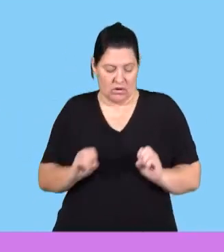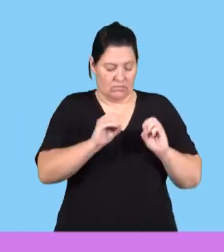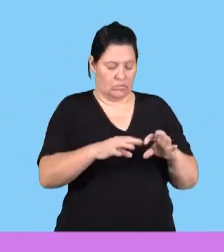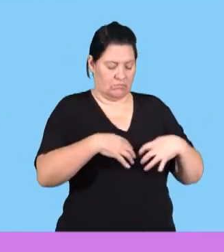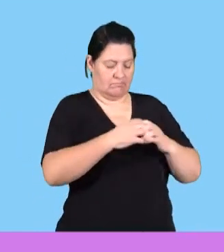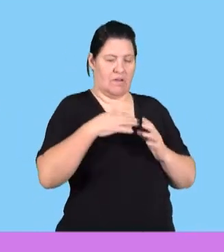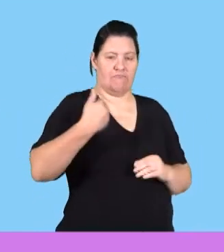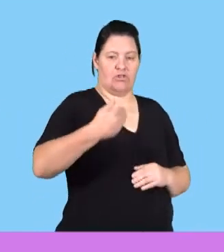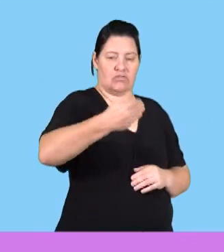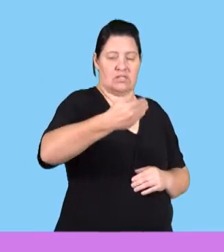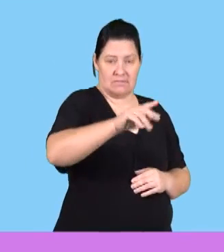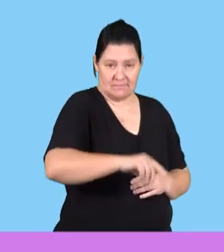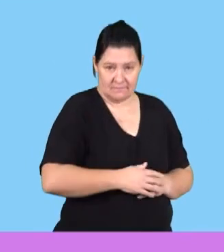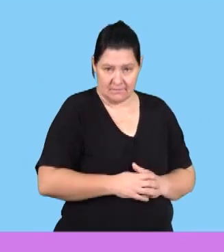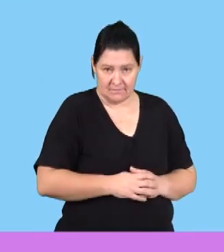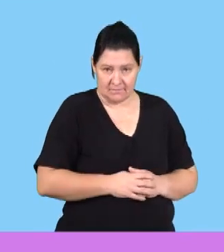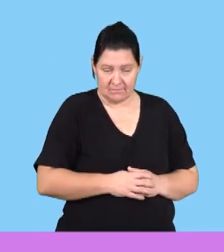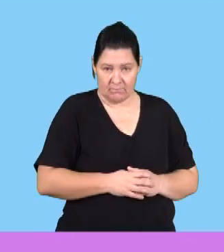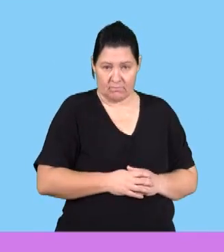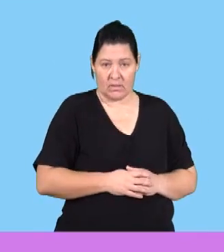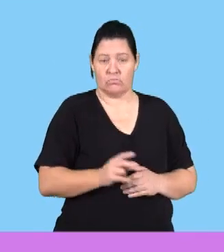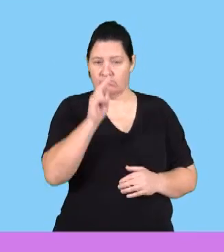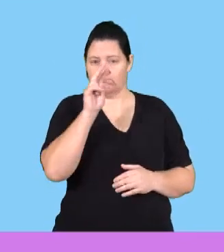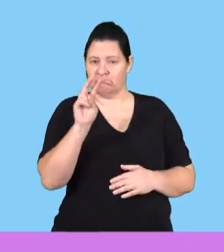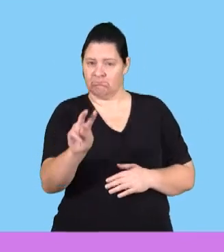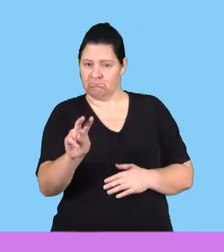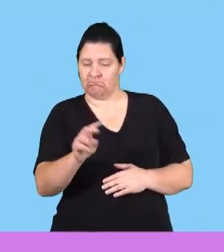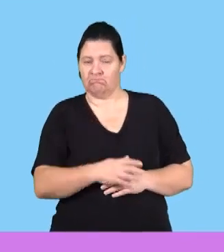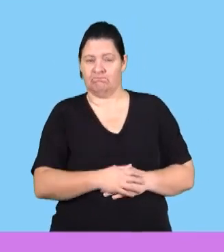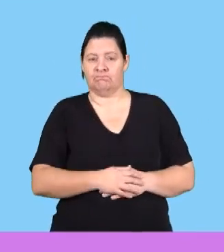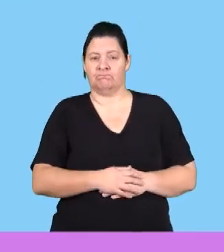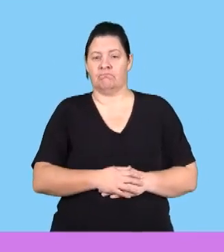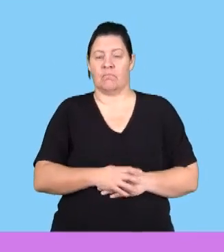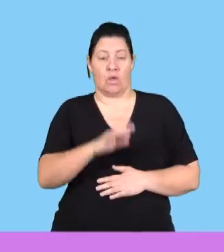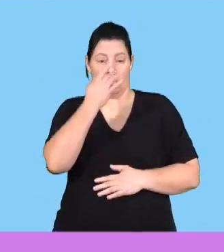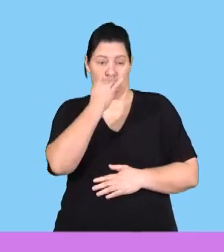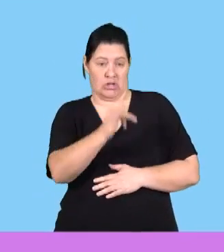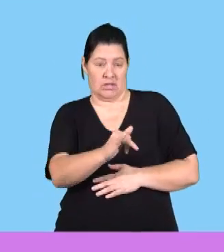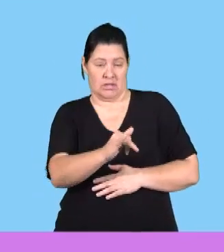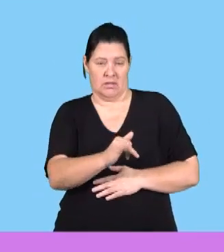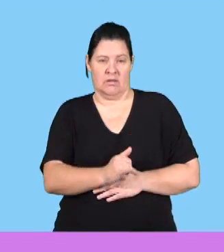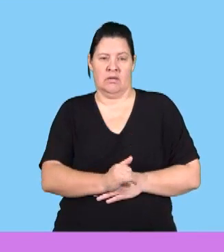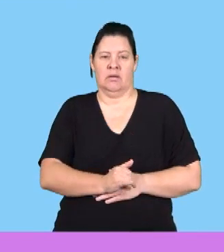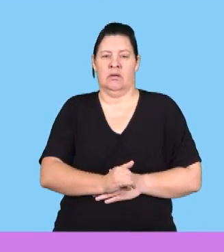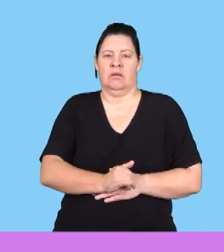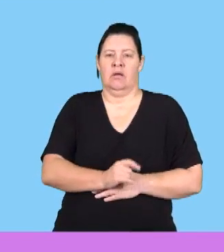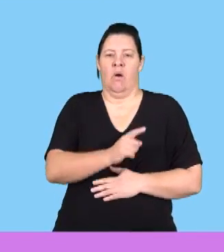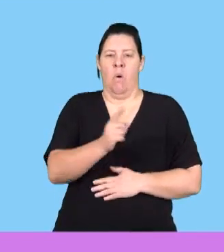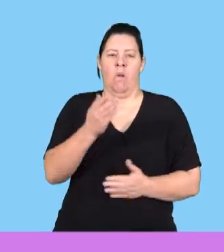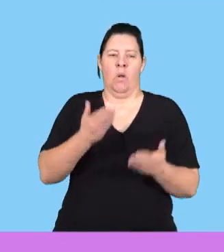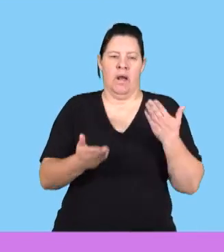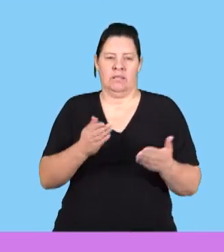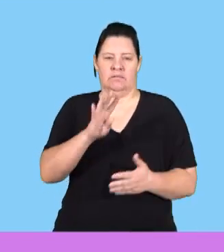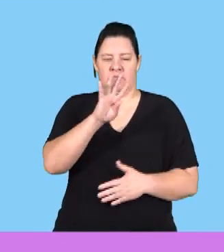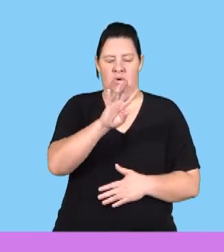draw a frequency table. Okay, so looking at this, all right, we're going to check now all the